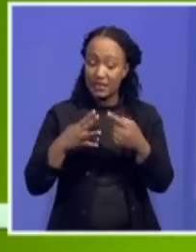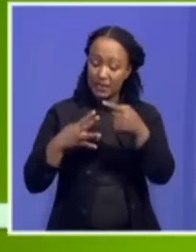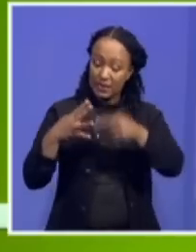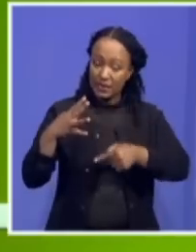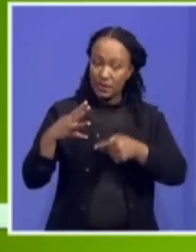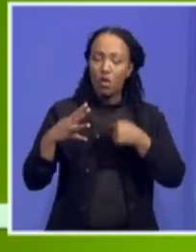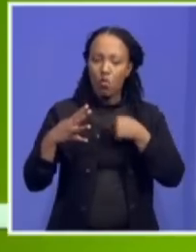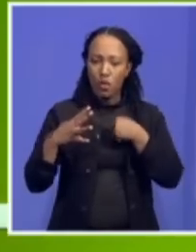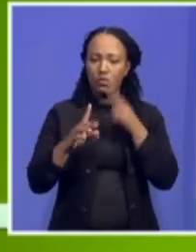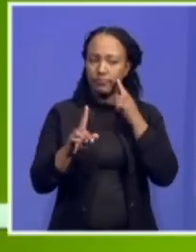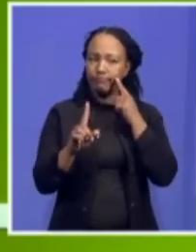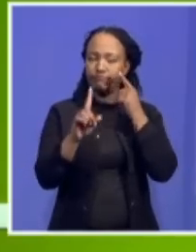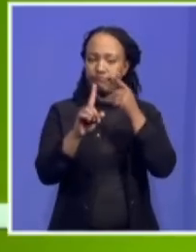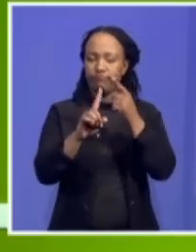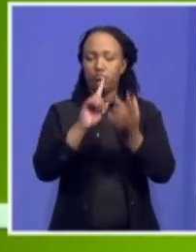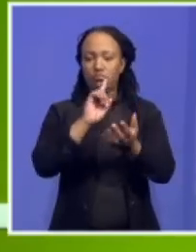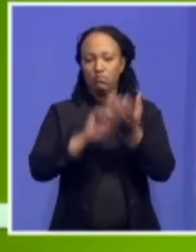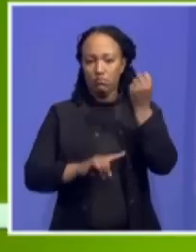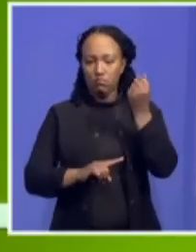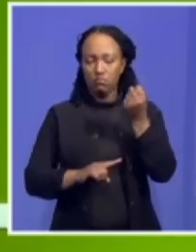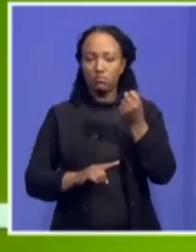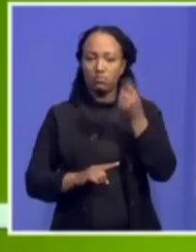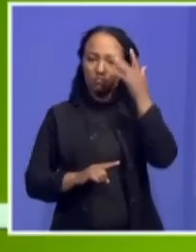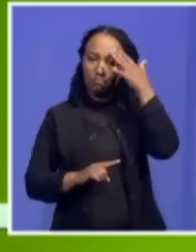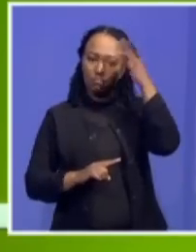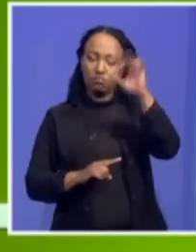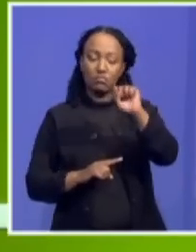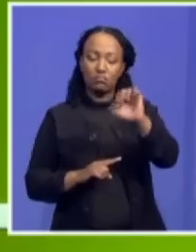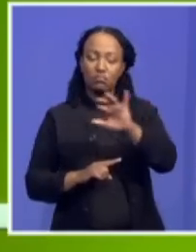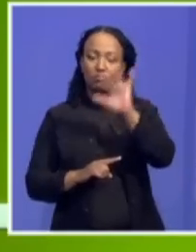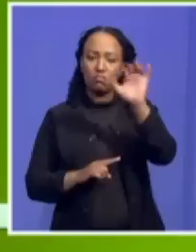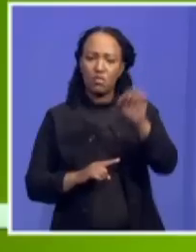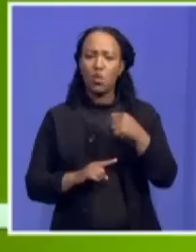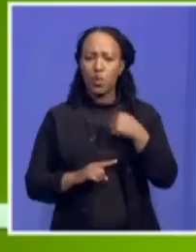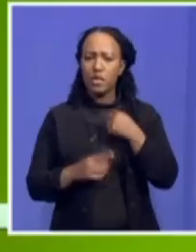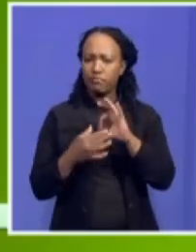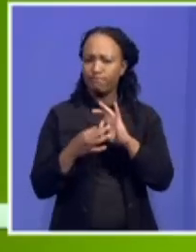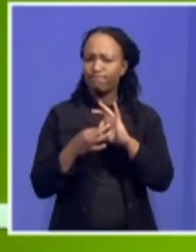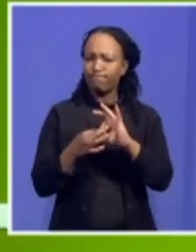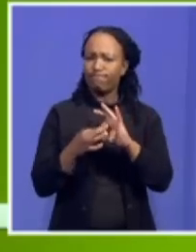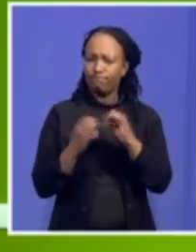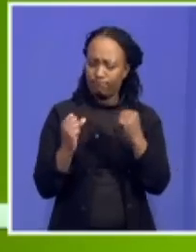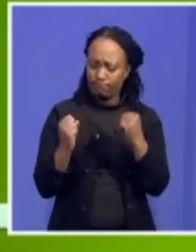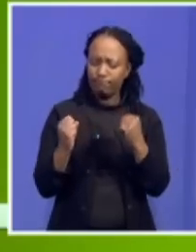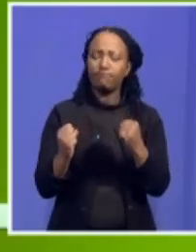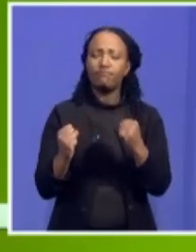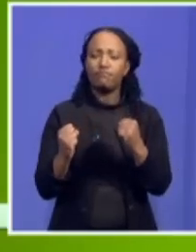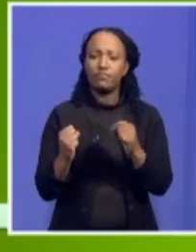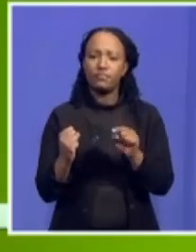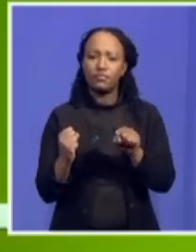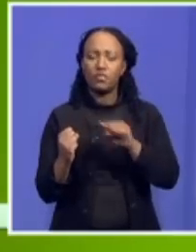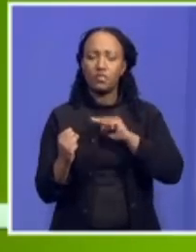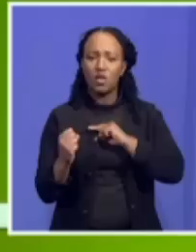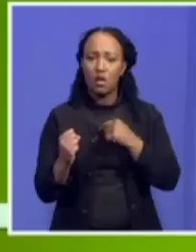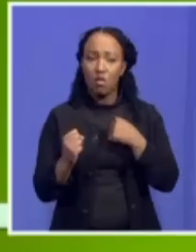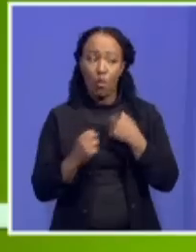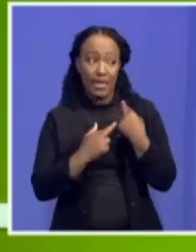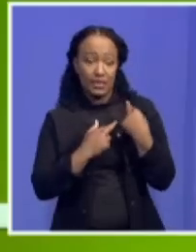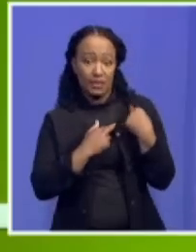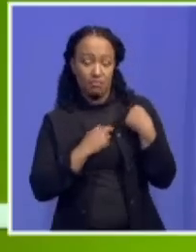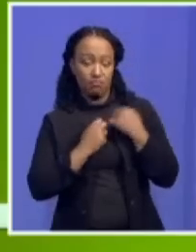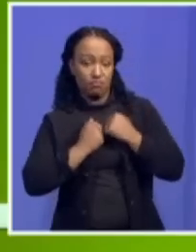As the government of South Africa, we are firmly committed to fulfill our